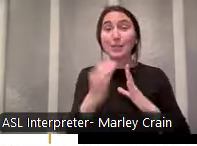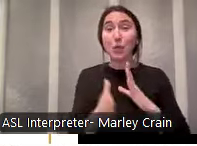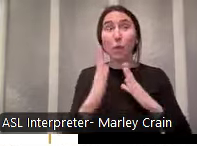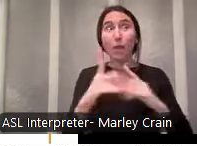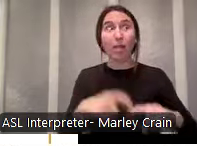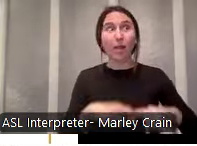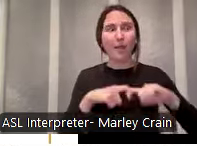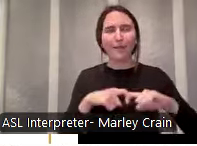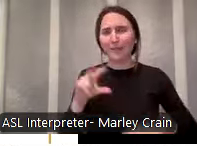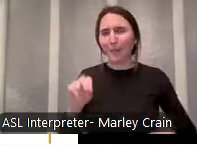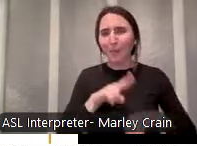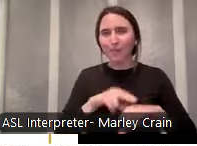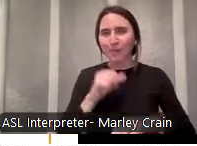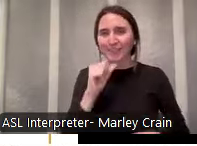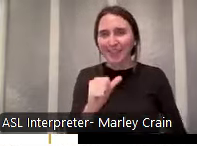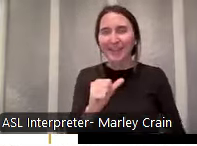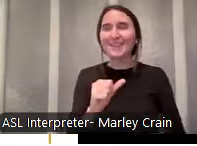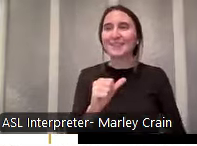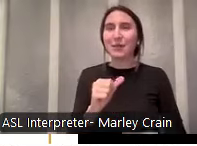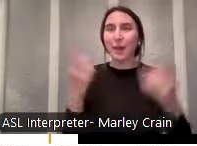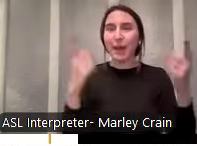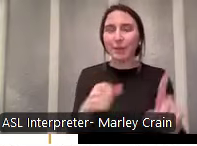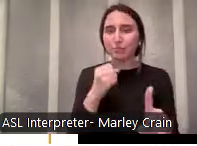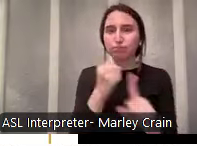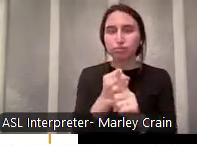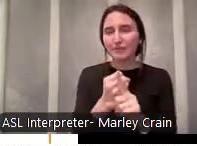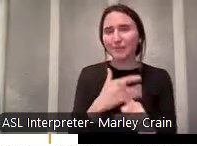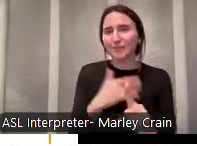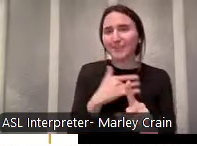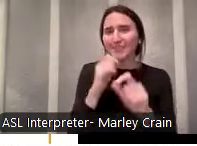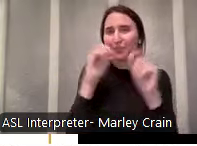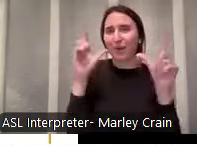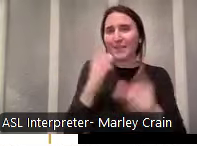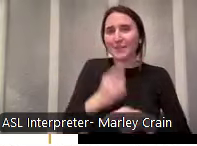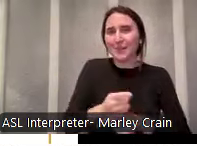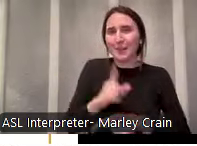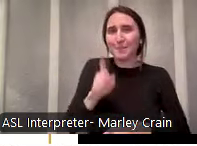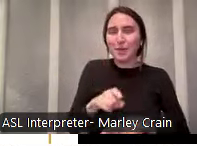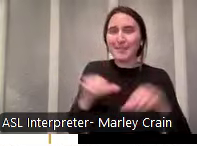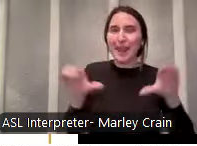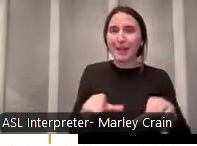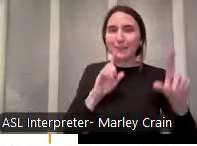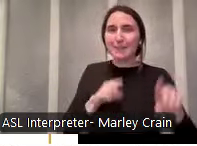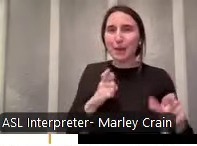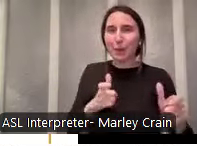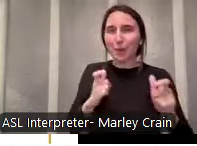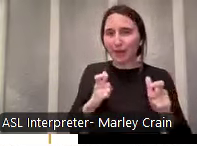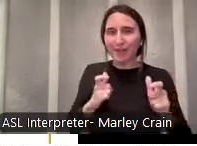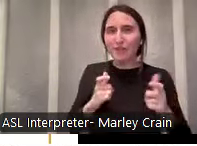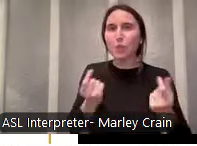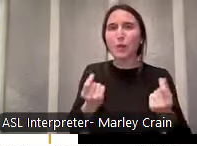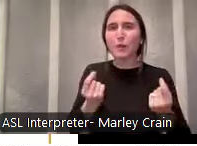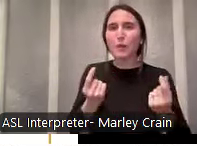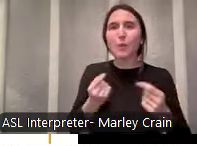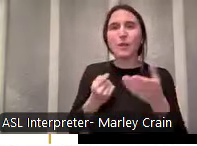a stressful situation. Some really important things to keep in mind is the notice has to be in writing. They can't